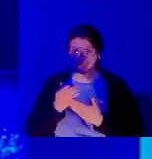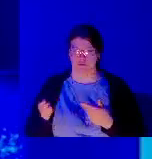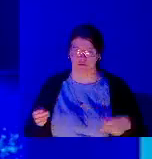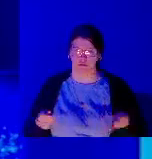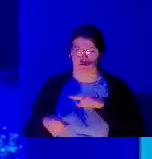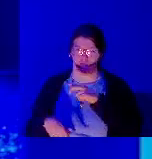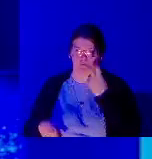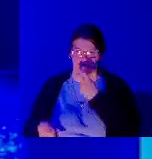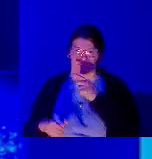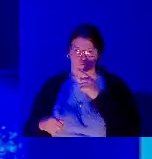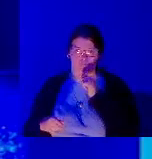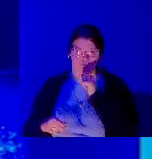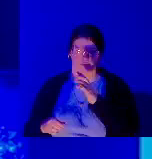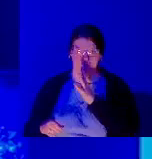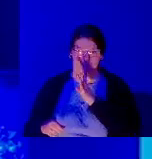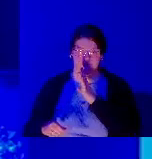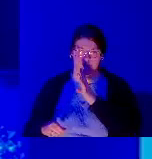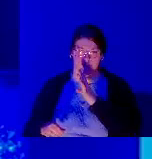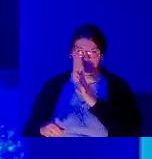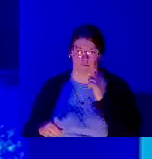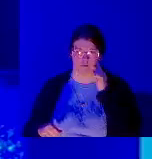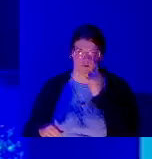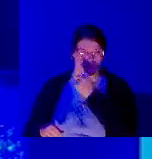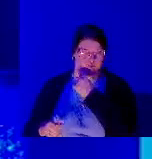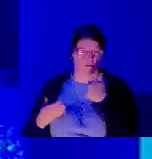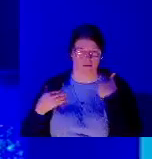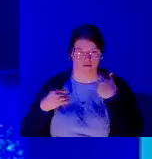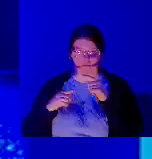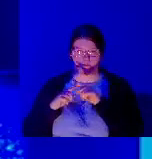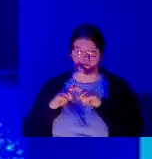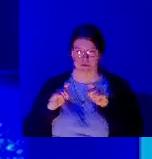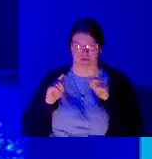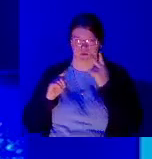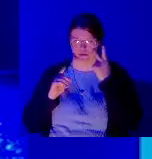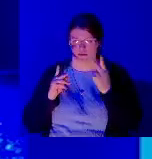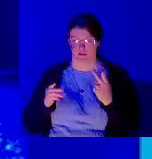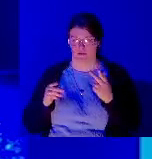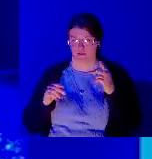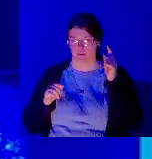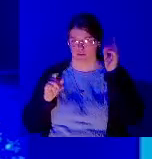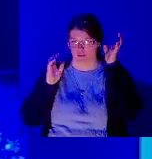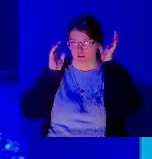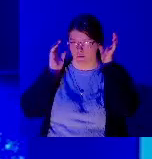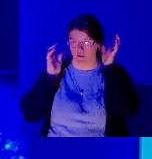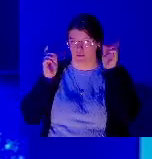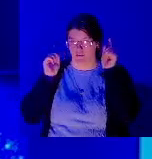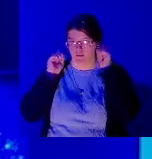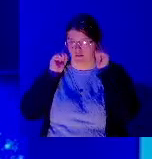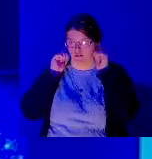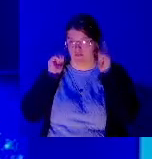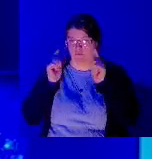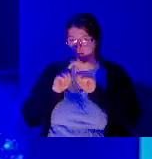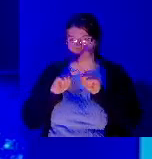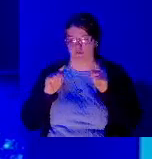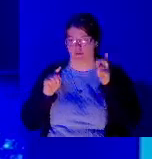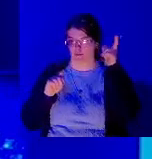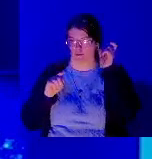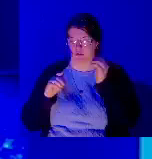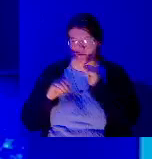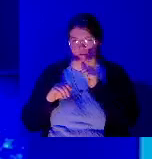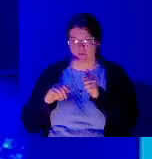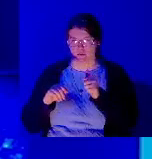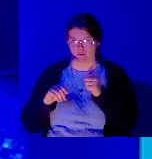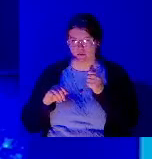they, but they see not. They have ears, but they hear not. Noses, but they smell not. They have hands, but they handle